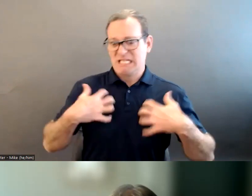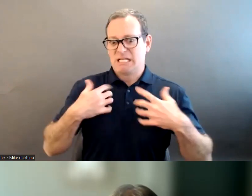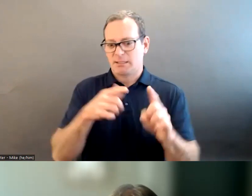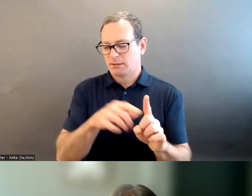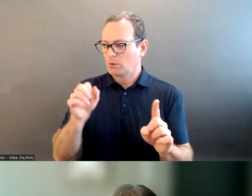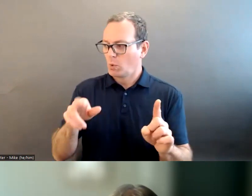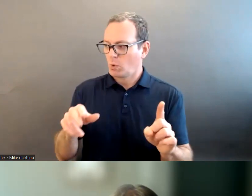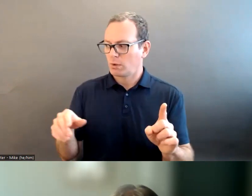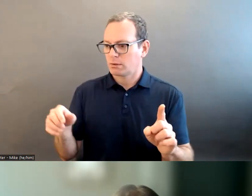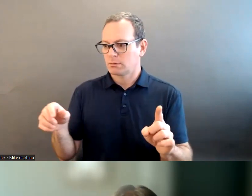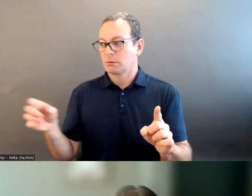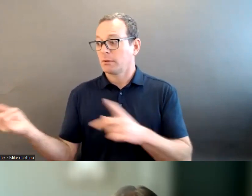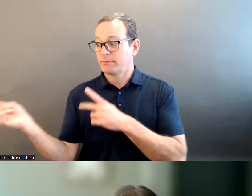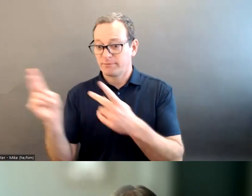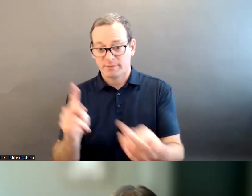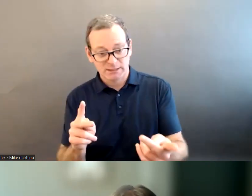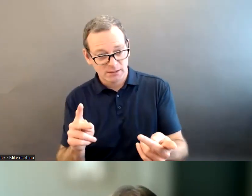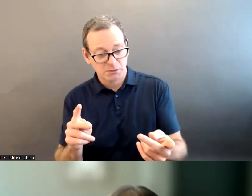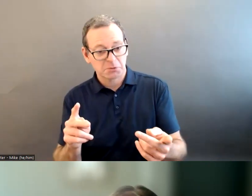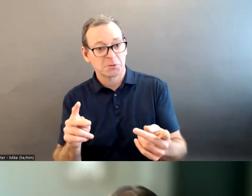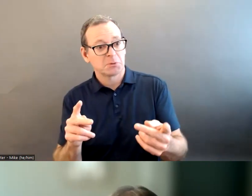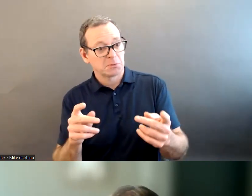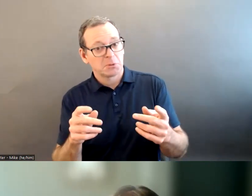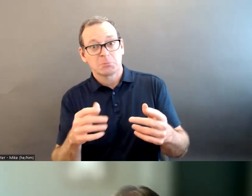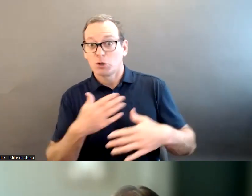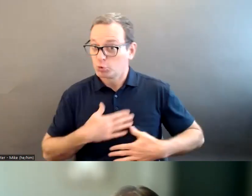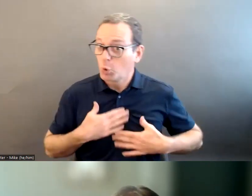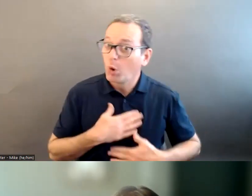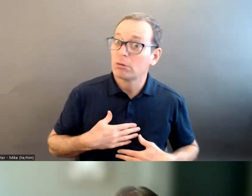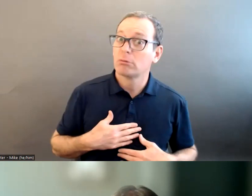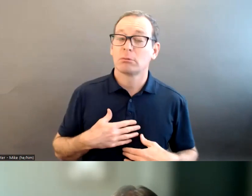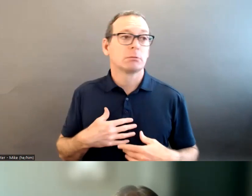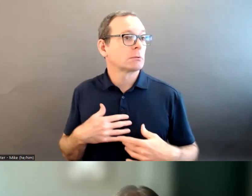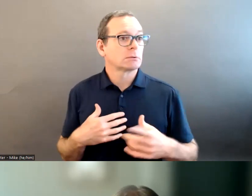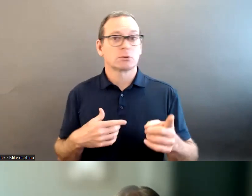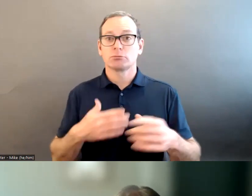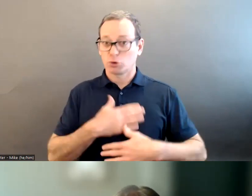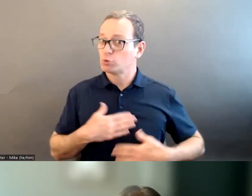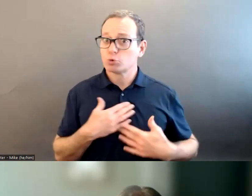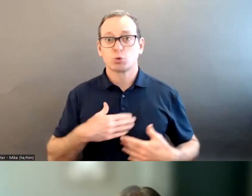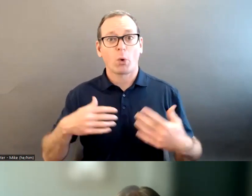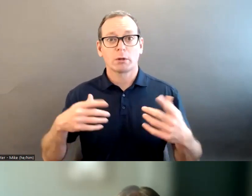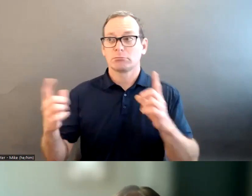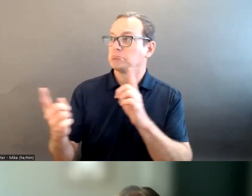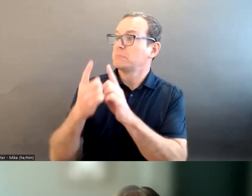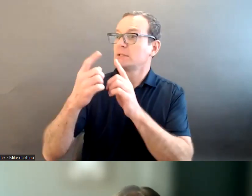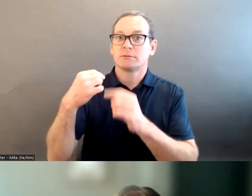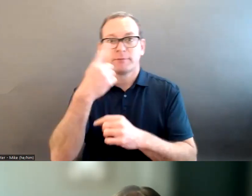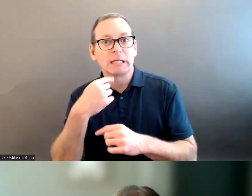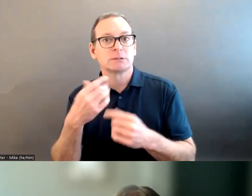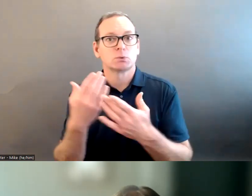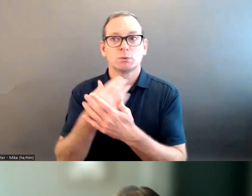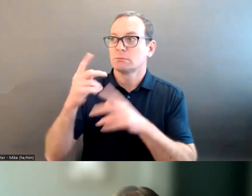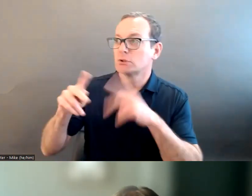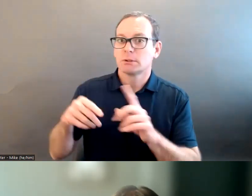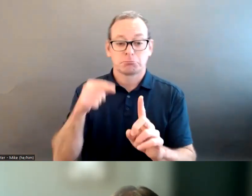client enjoy having people come in the first place? Does the client ever express that they want to see